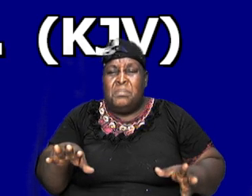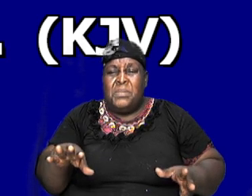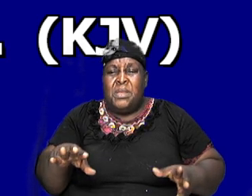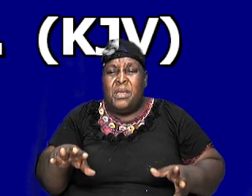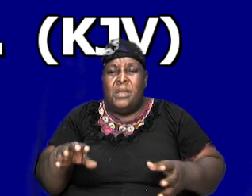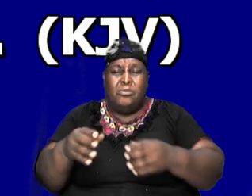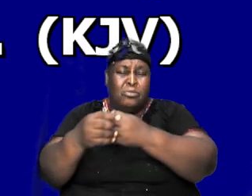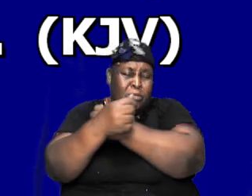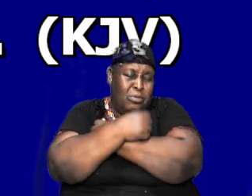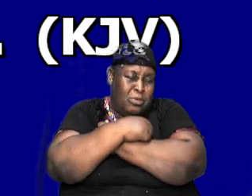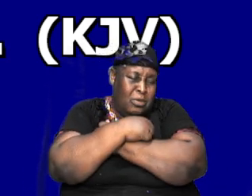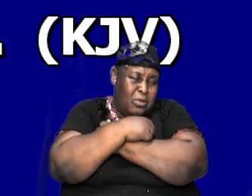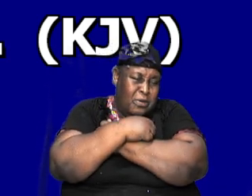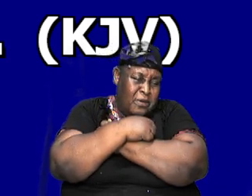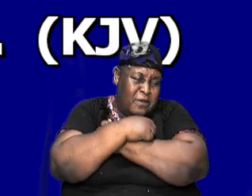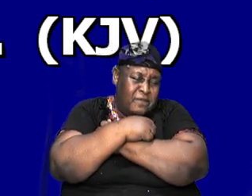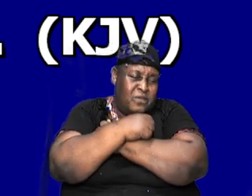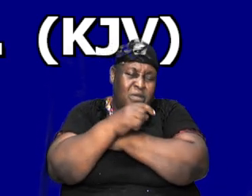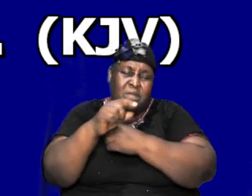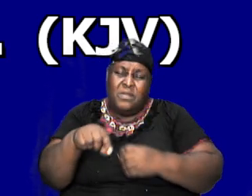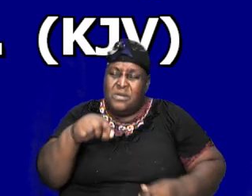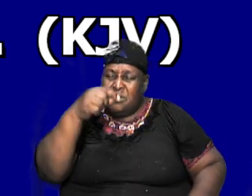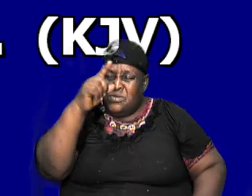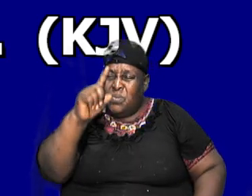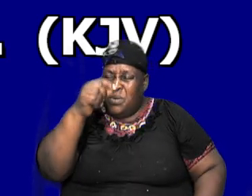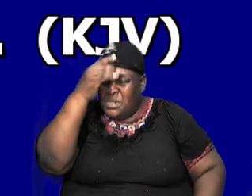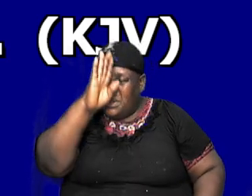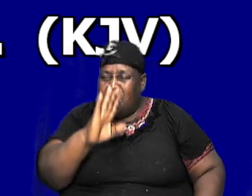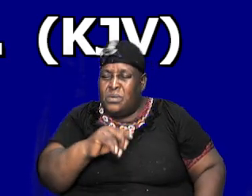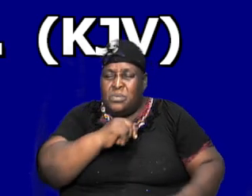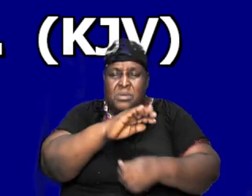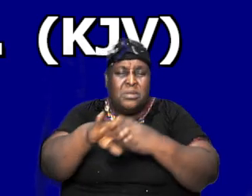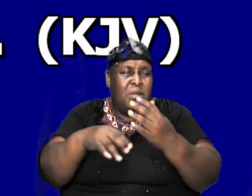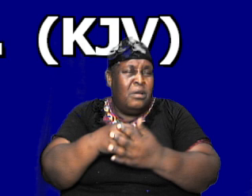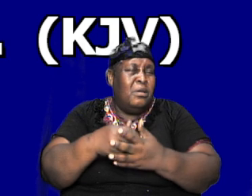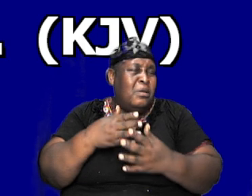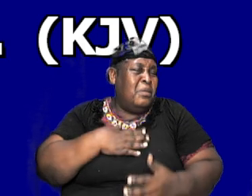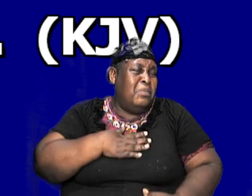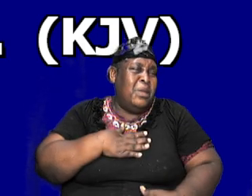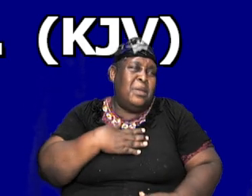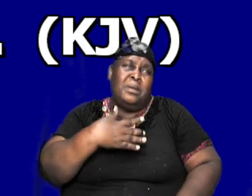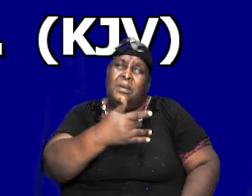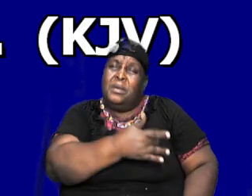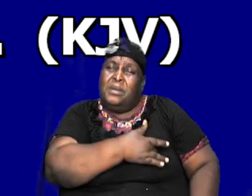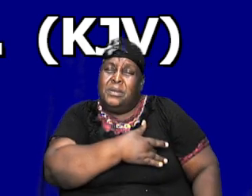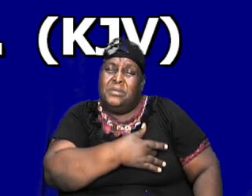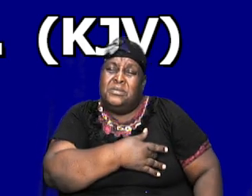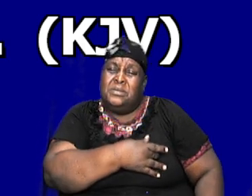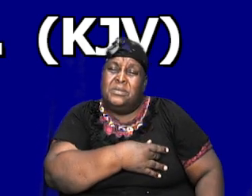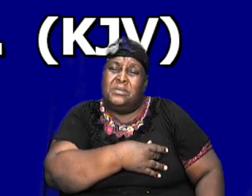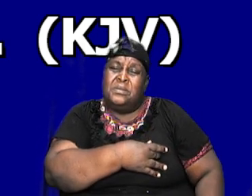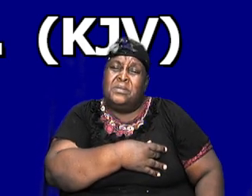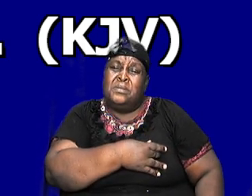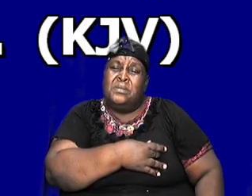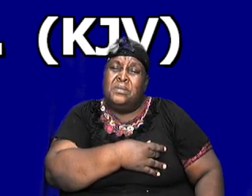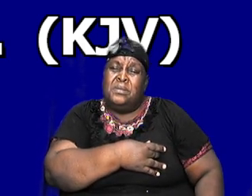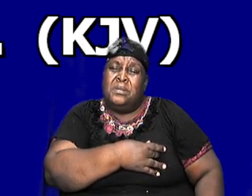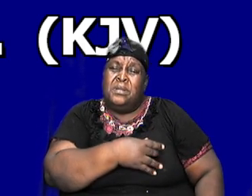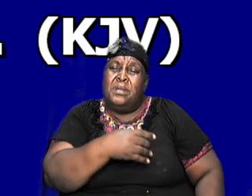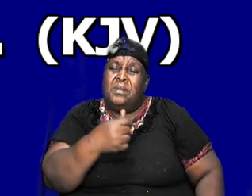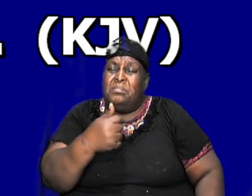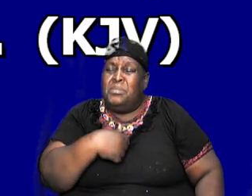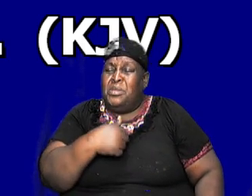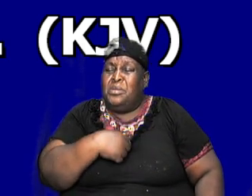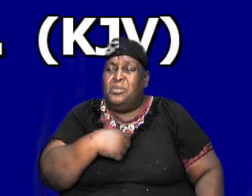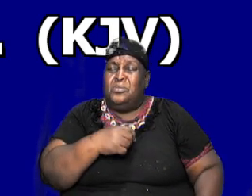to love this one God with all my heart. Now, I don't have to divide up